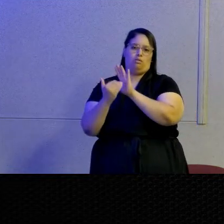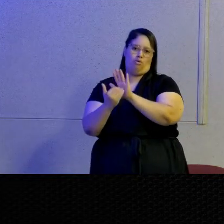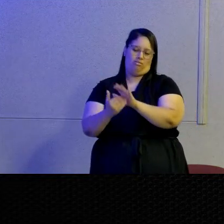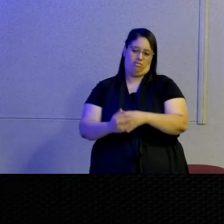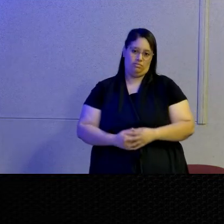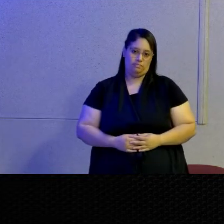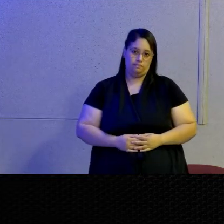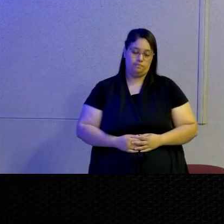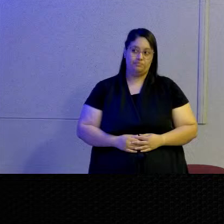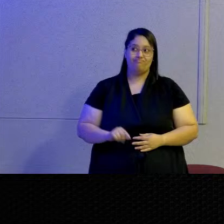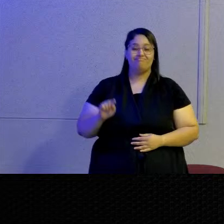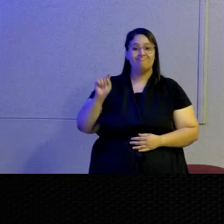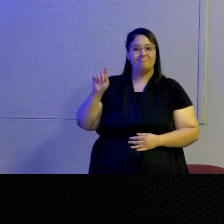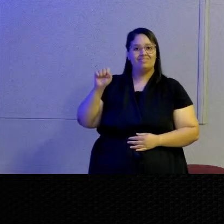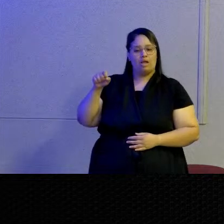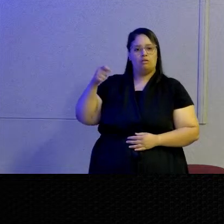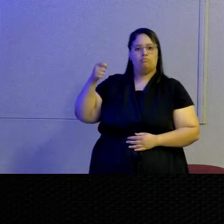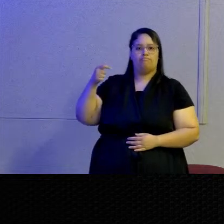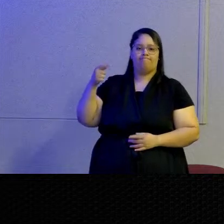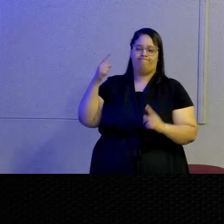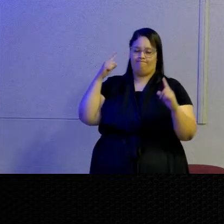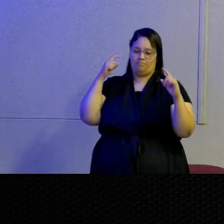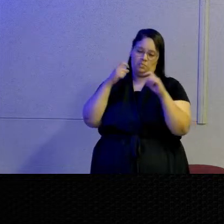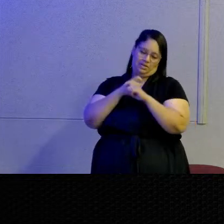This can get a little bit complicated.